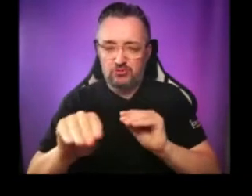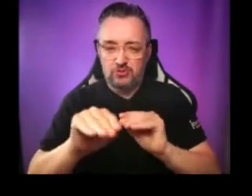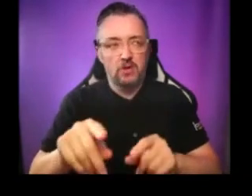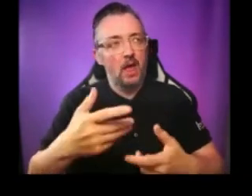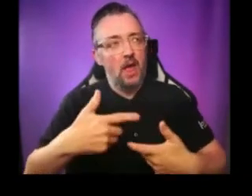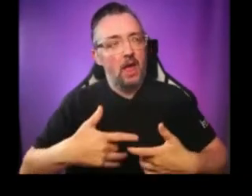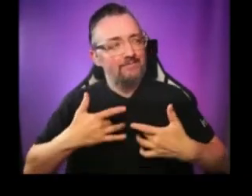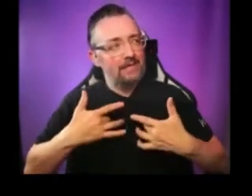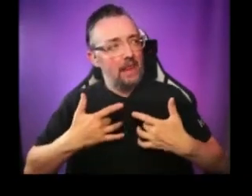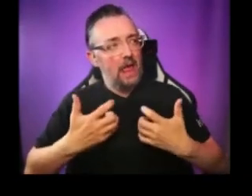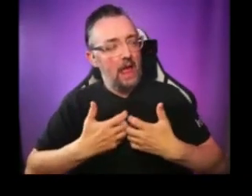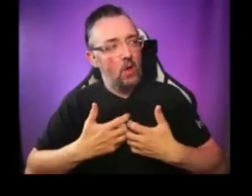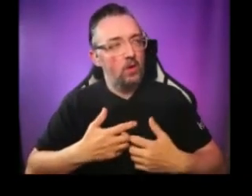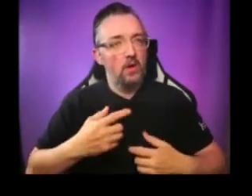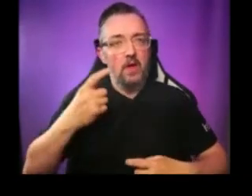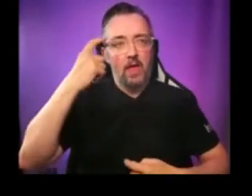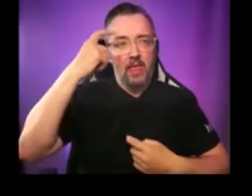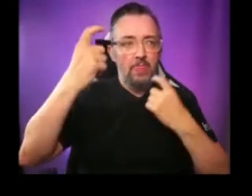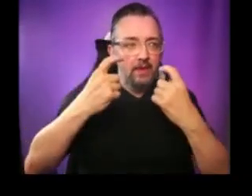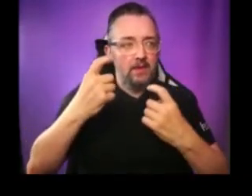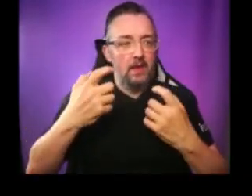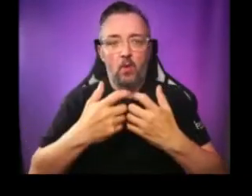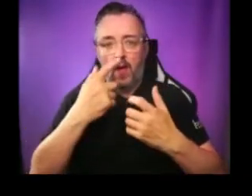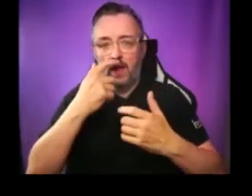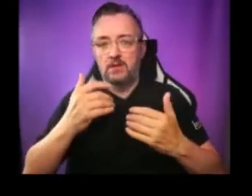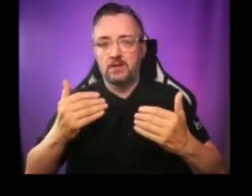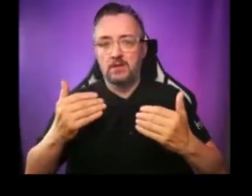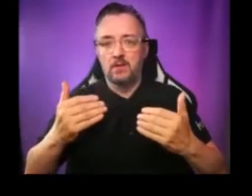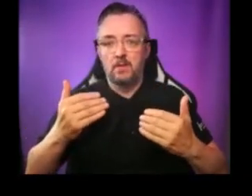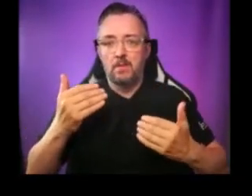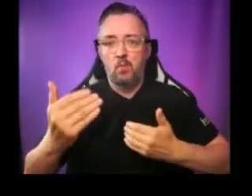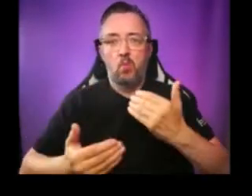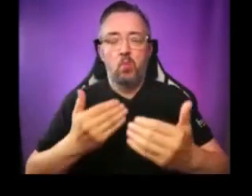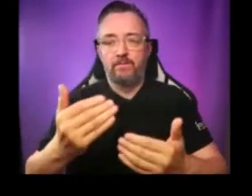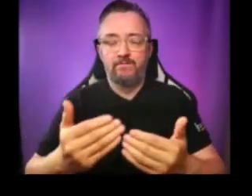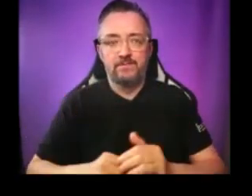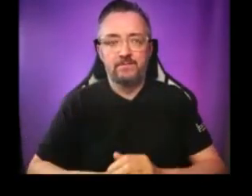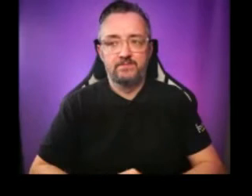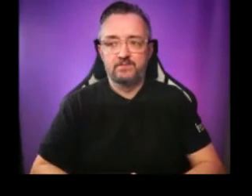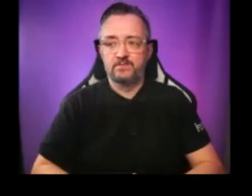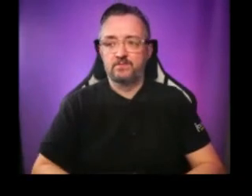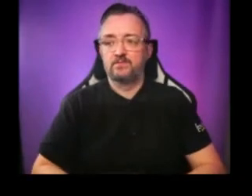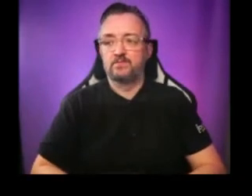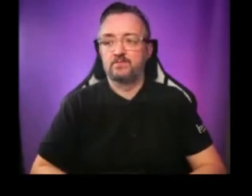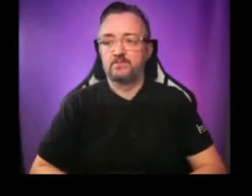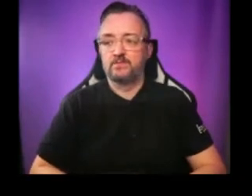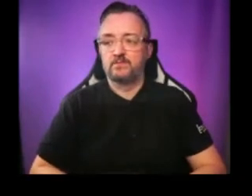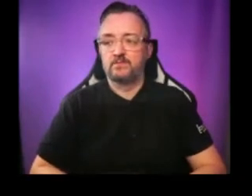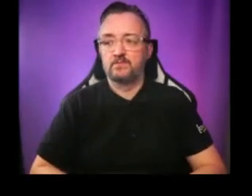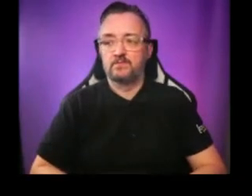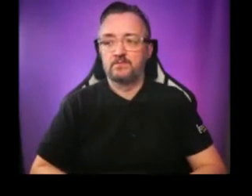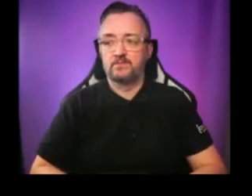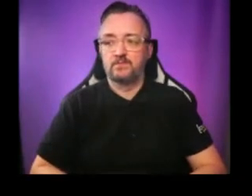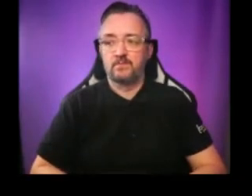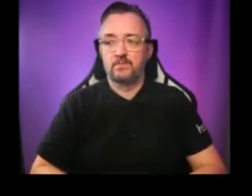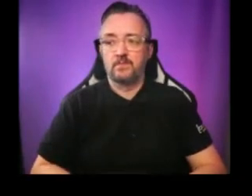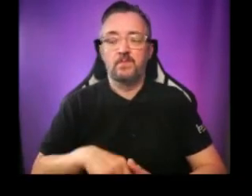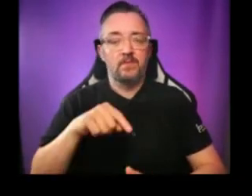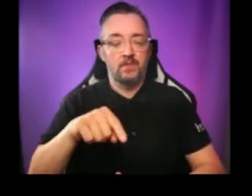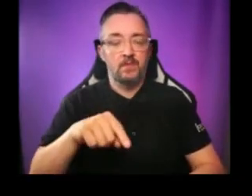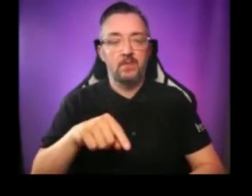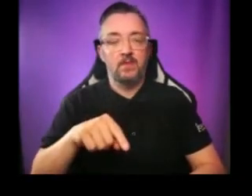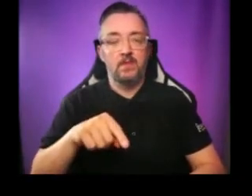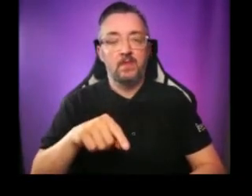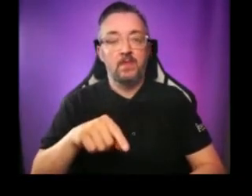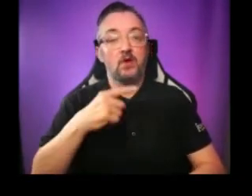how they act on days they move more compared to those they move less. And just to explain that Scottish Curriculum